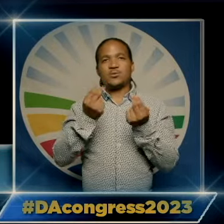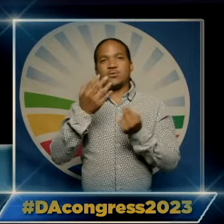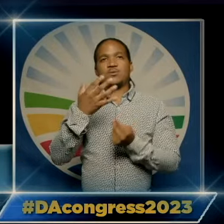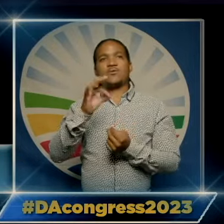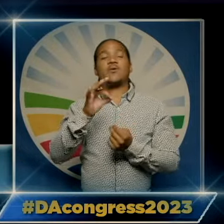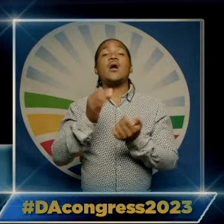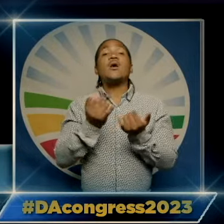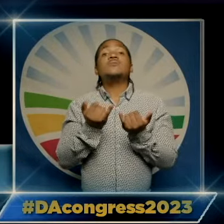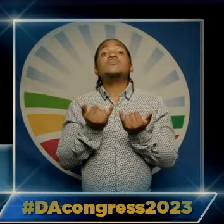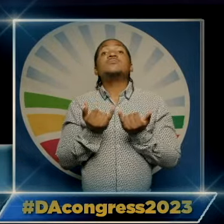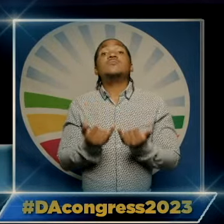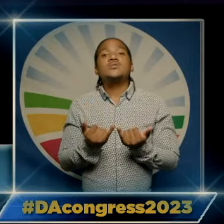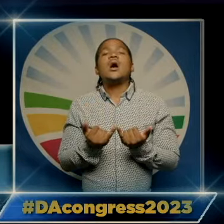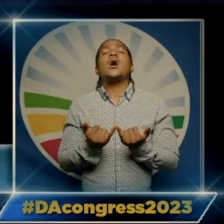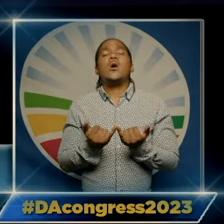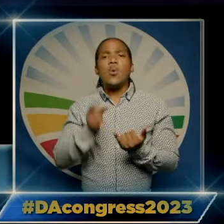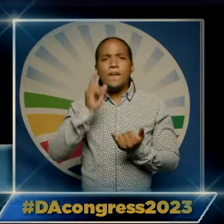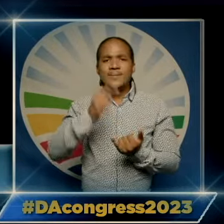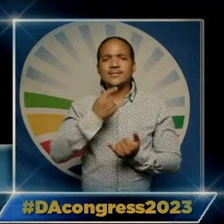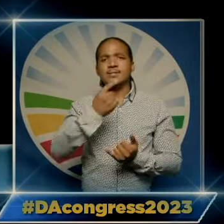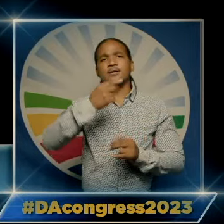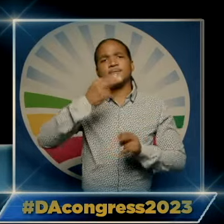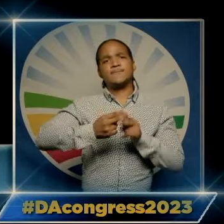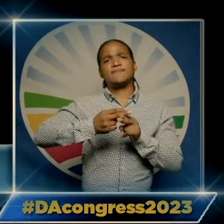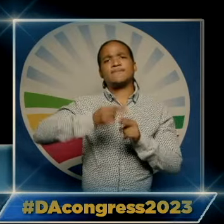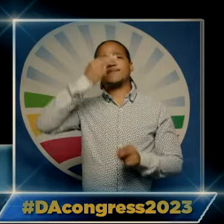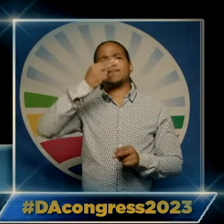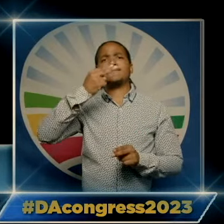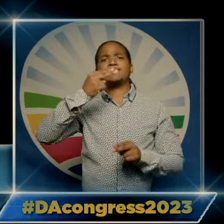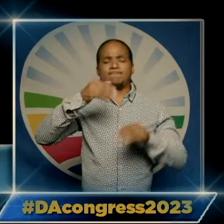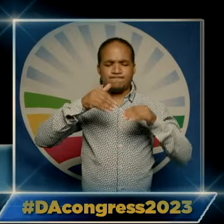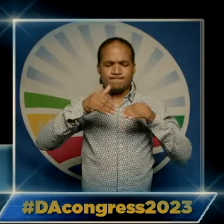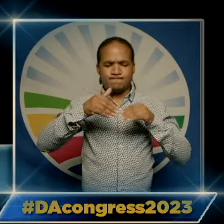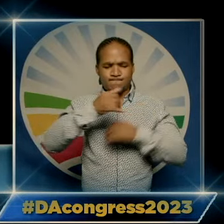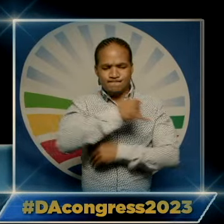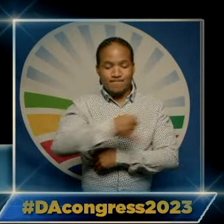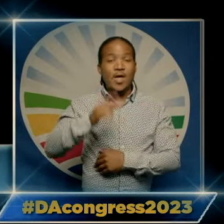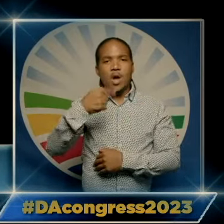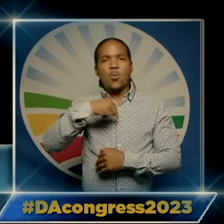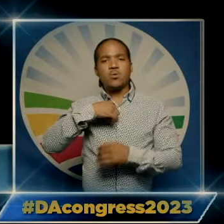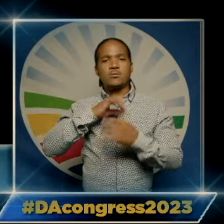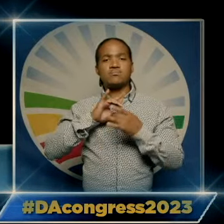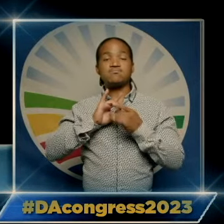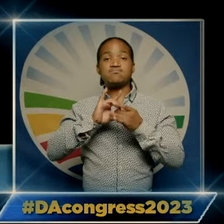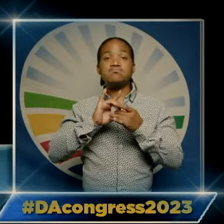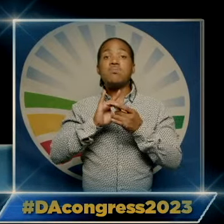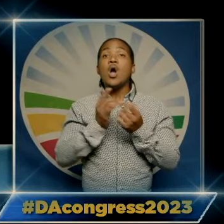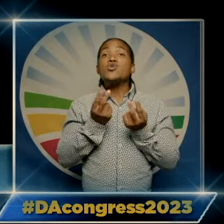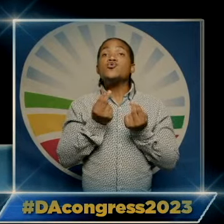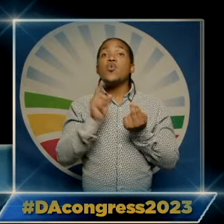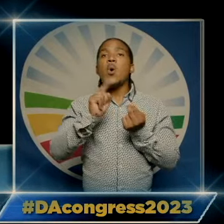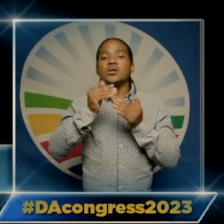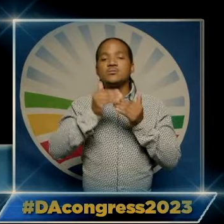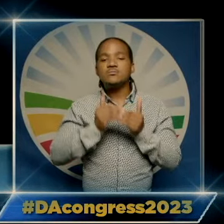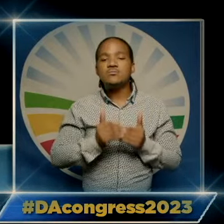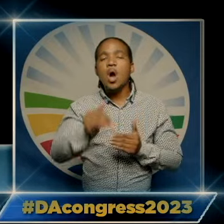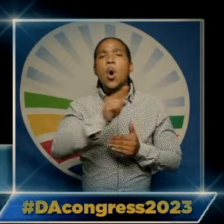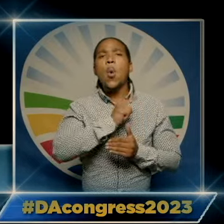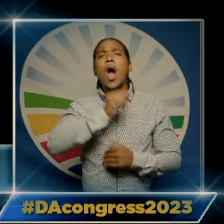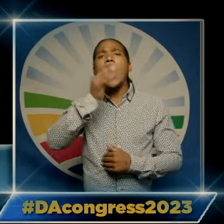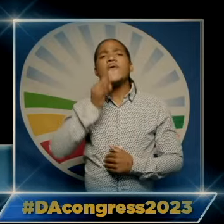Let us all draw the line in the sand and commit to what comes next, because the future is very